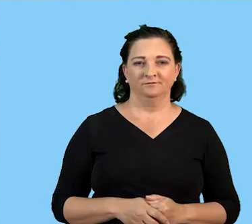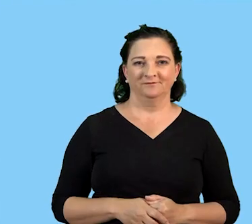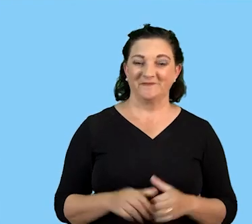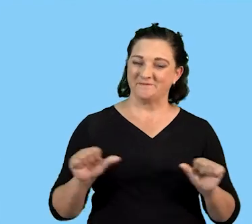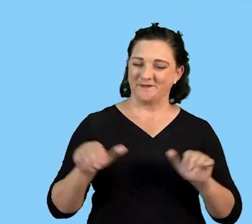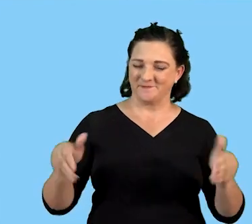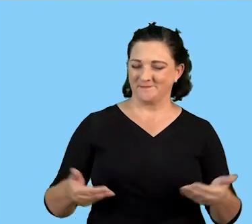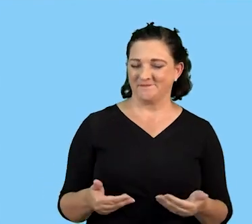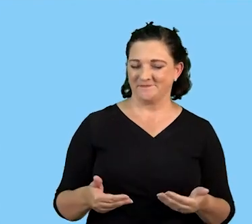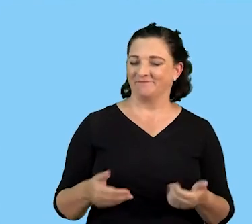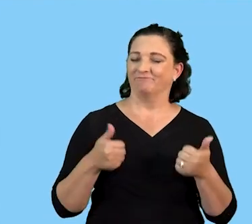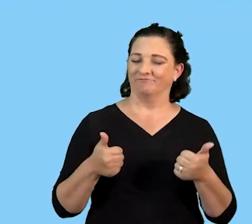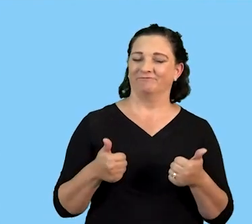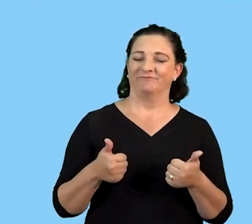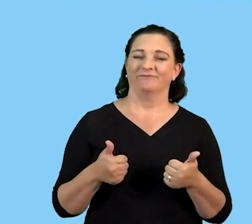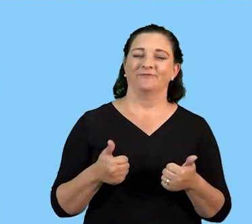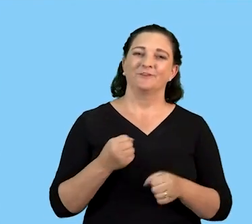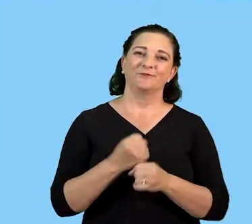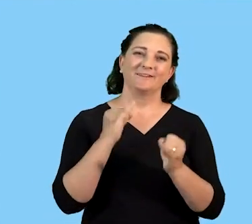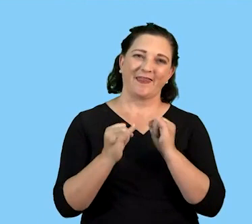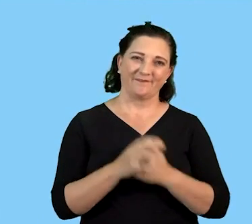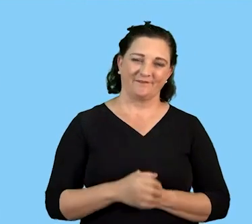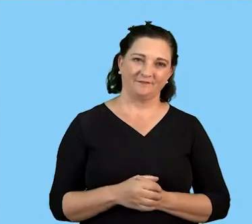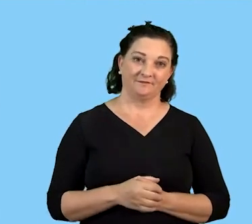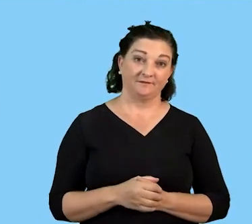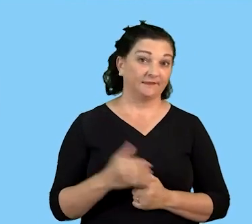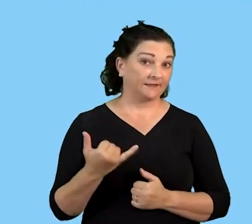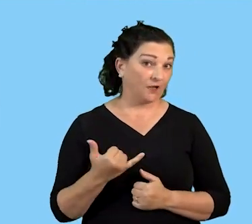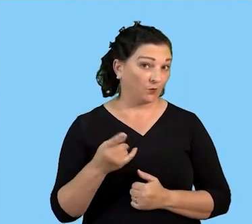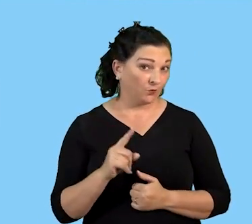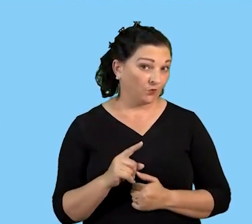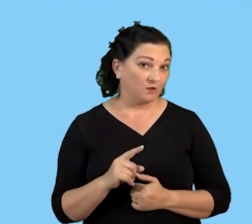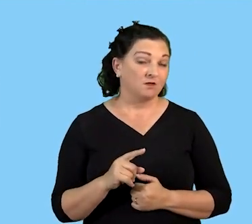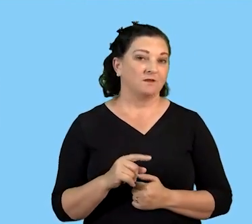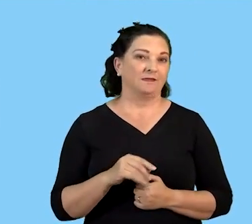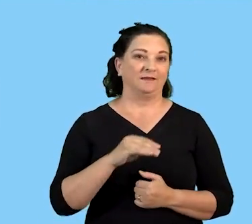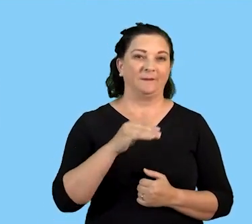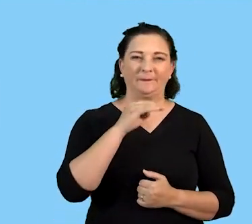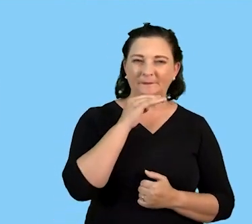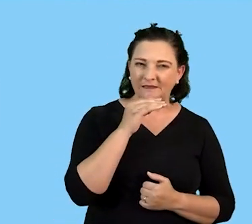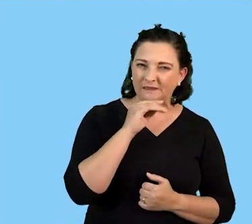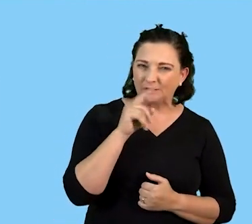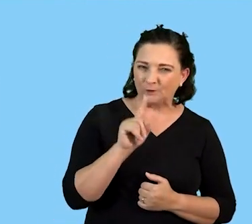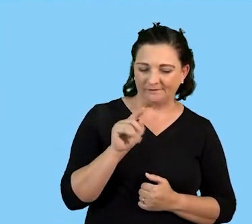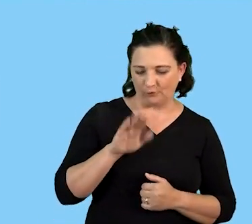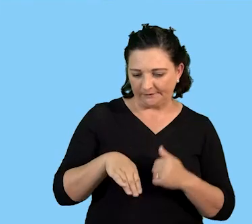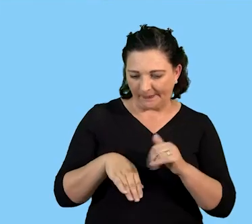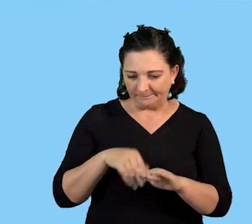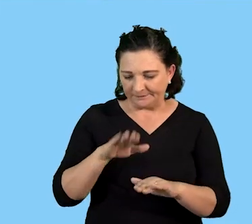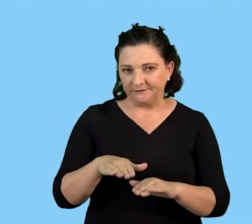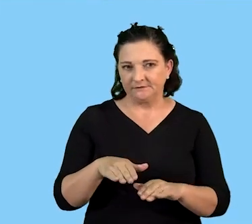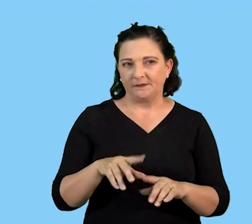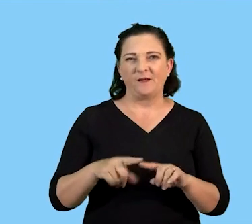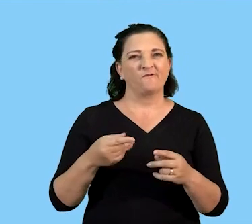Welcome back, grade 11s. Now, let's look at our third concept, the meaning and project planning steps. The meaning of